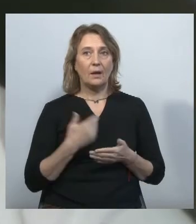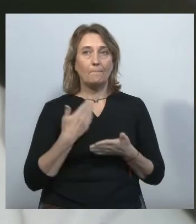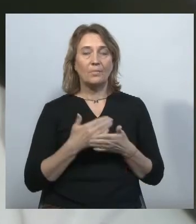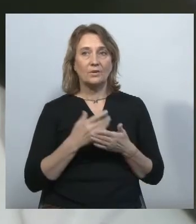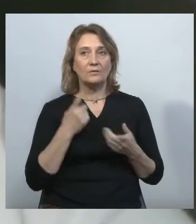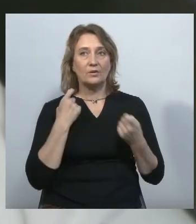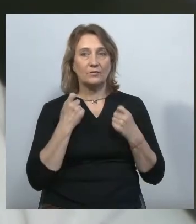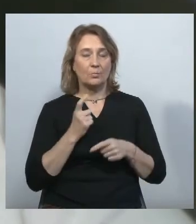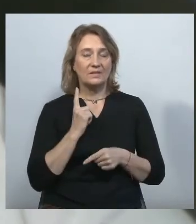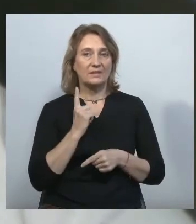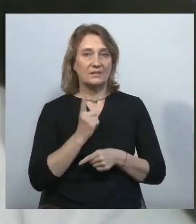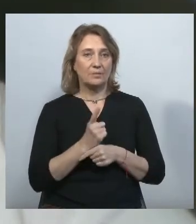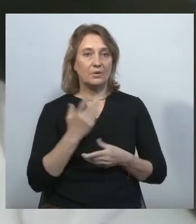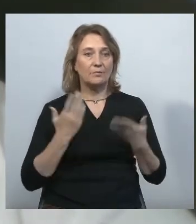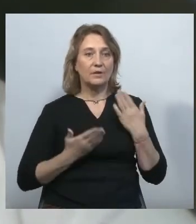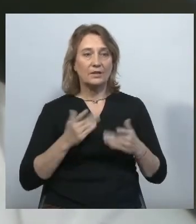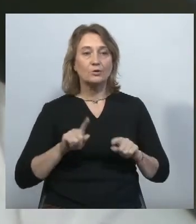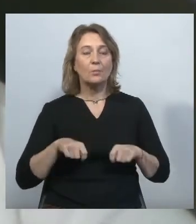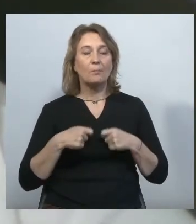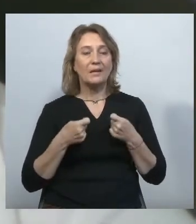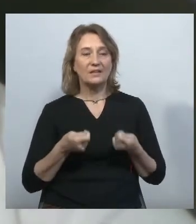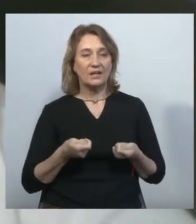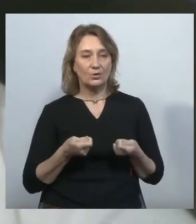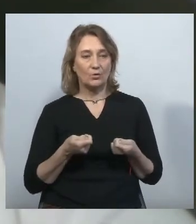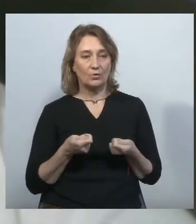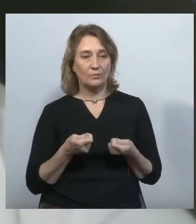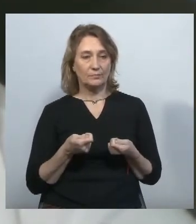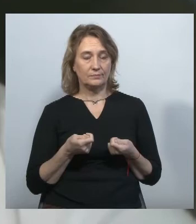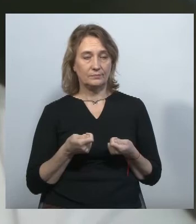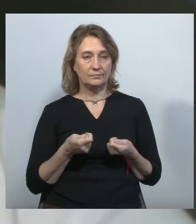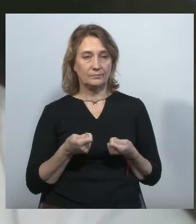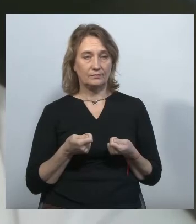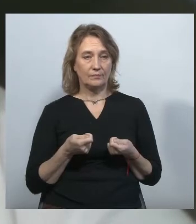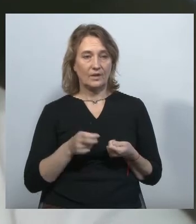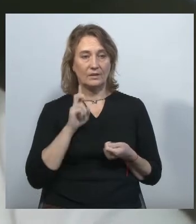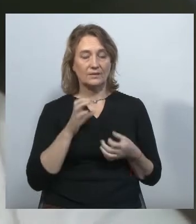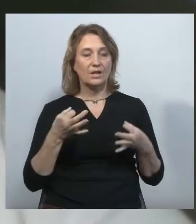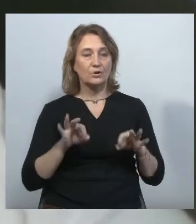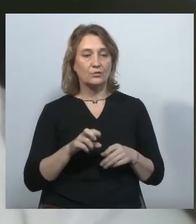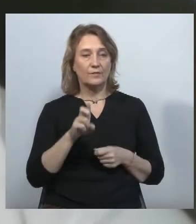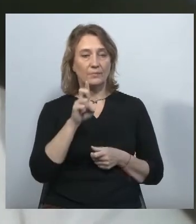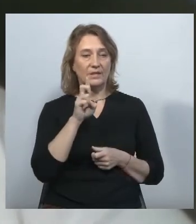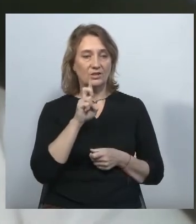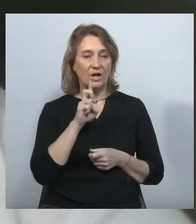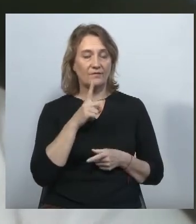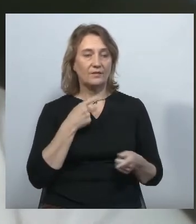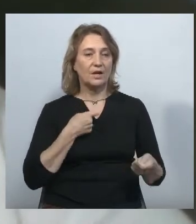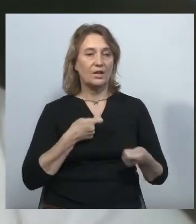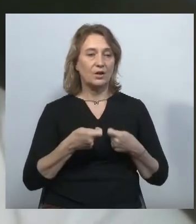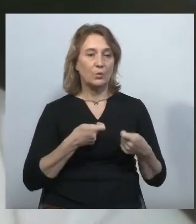decommunization law according to which such promotion is prohibited. But if we give the state